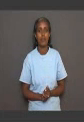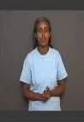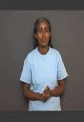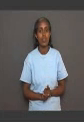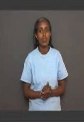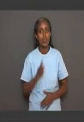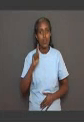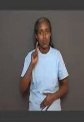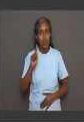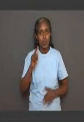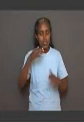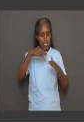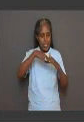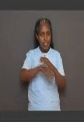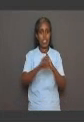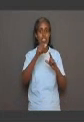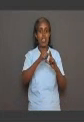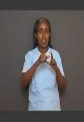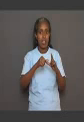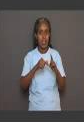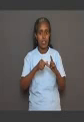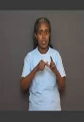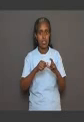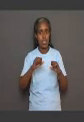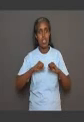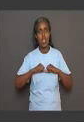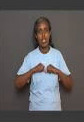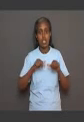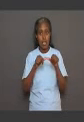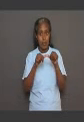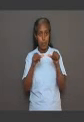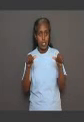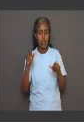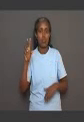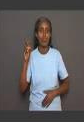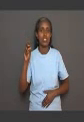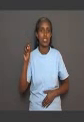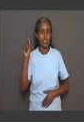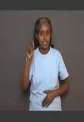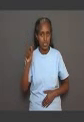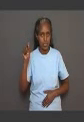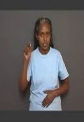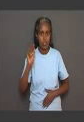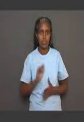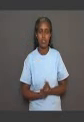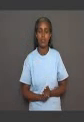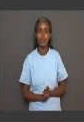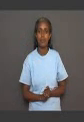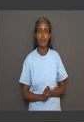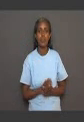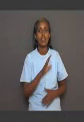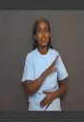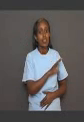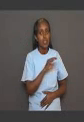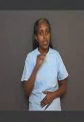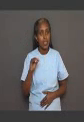One of the interior angles has a measure of 30 degrees,